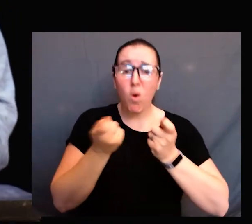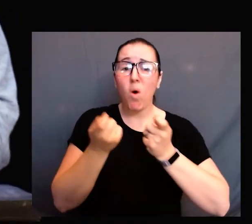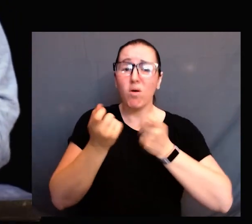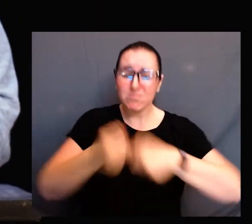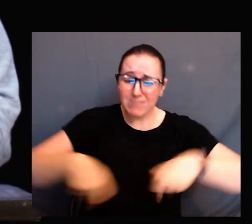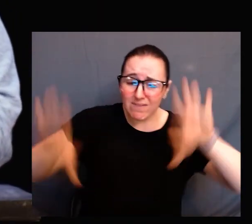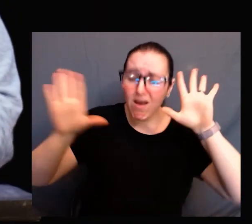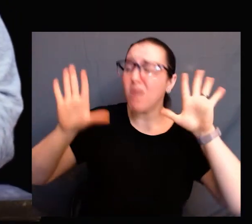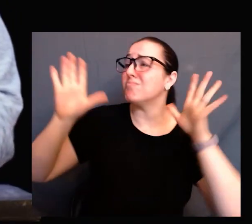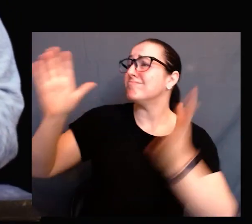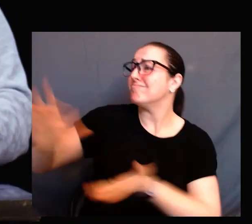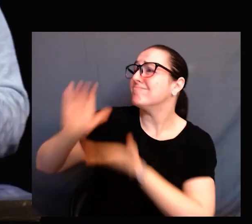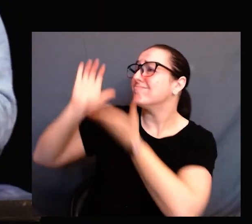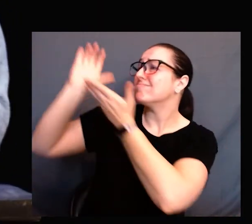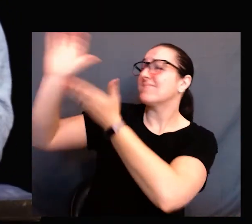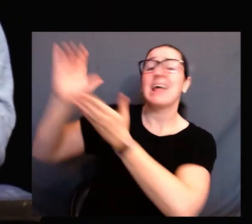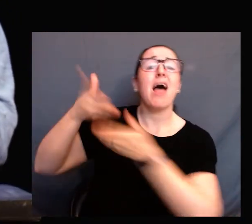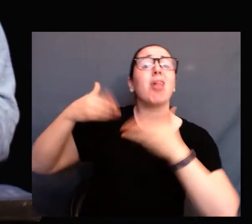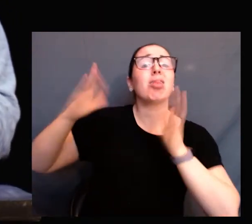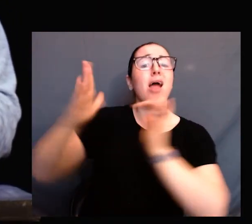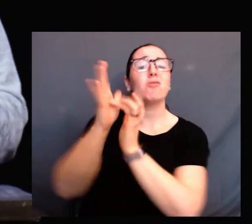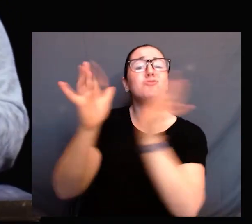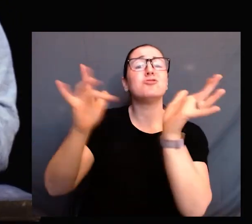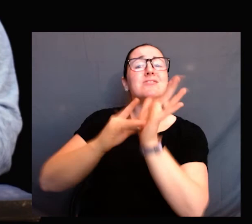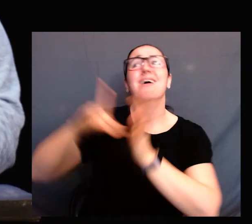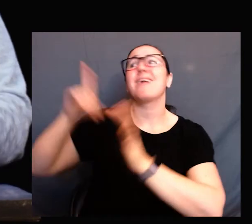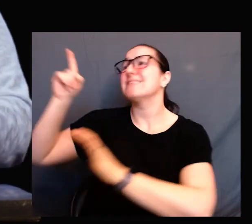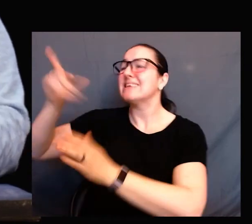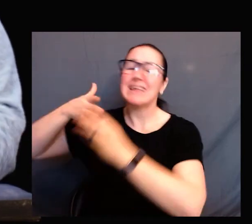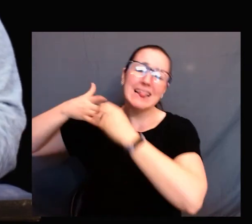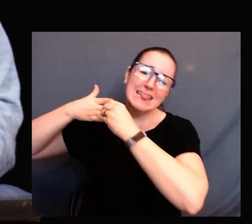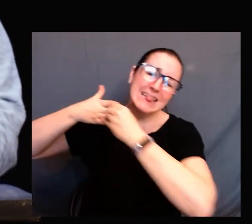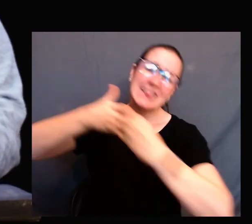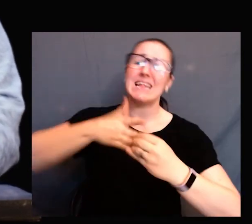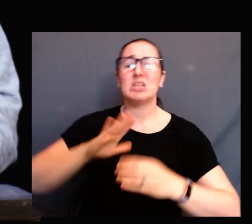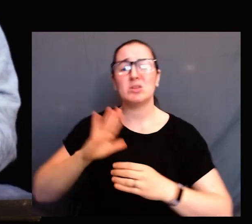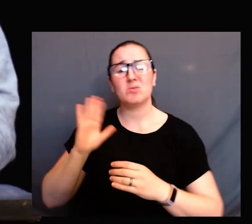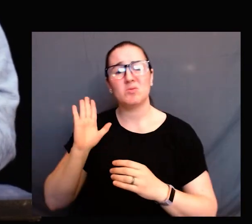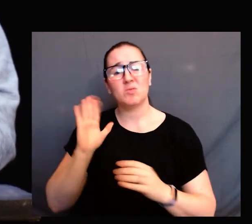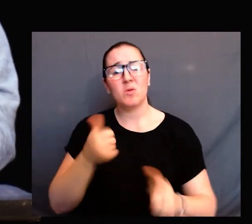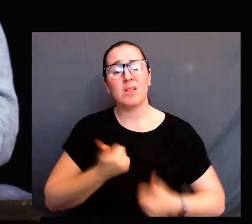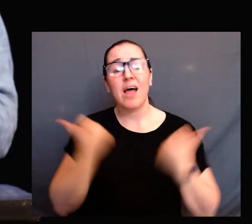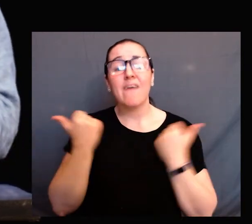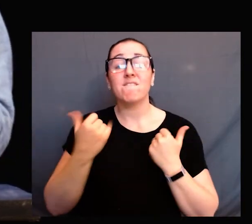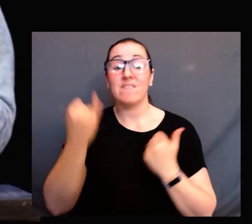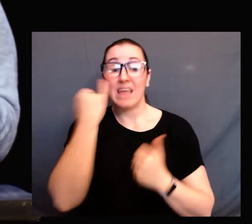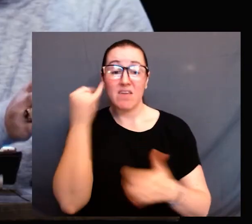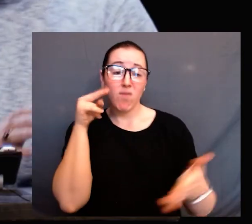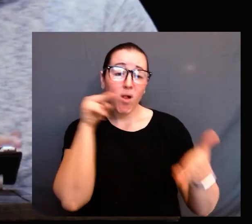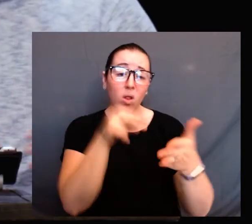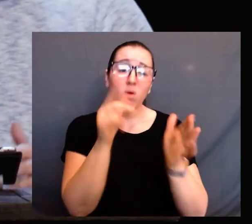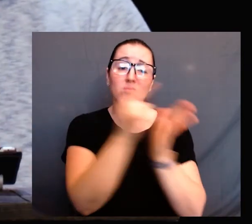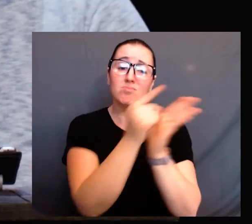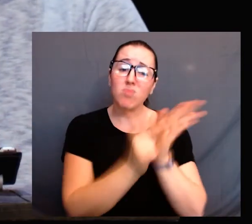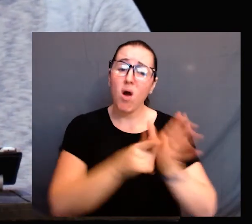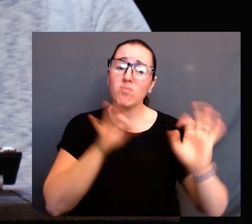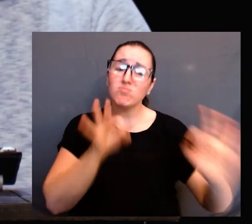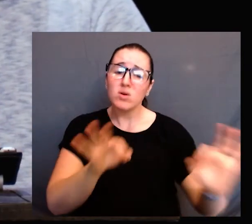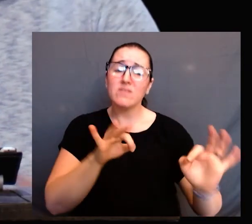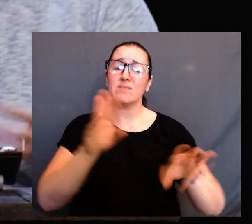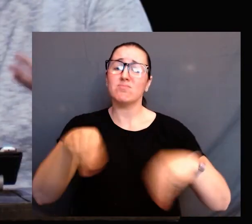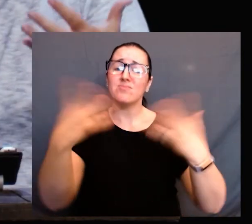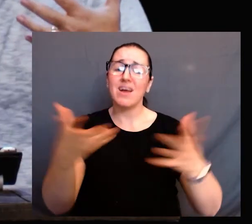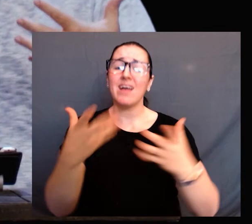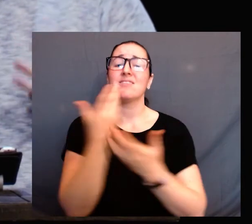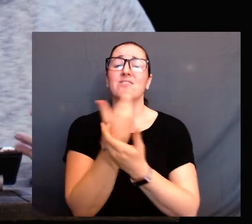up control and you allow Jesus to fully lead your life. He says, if you look into the perfect law that gives